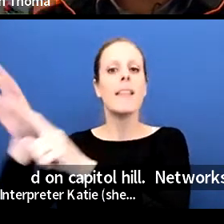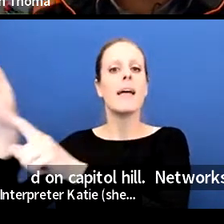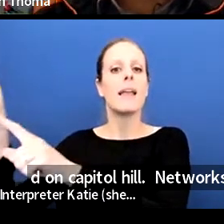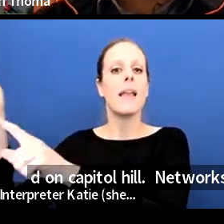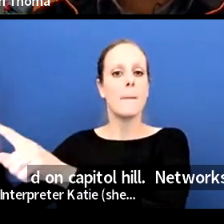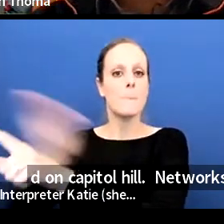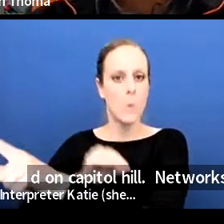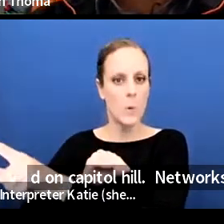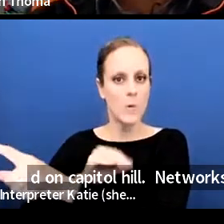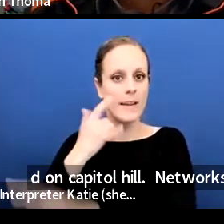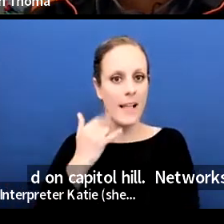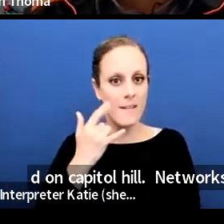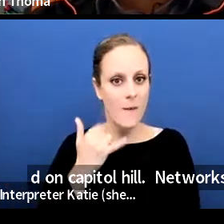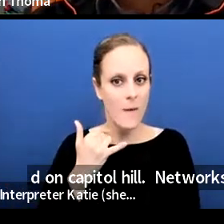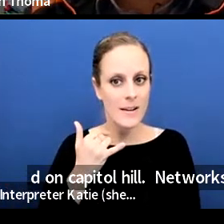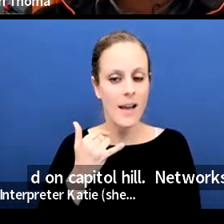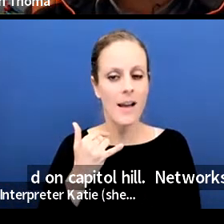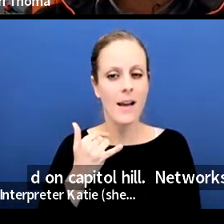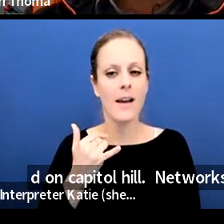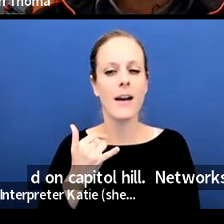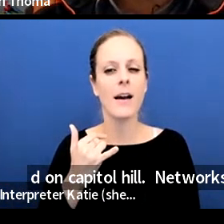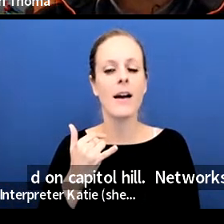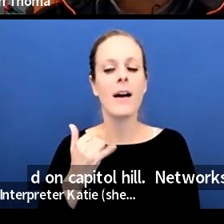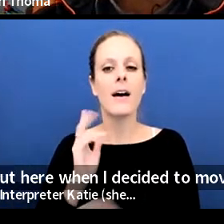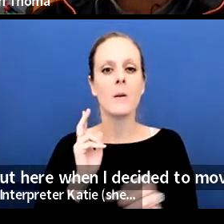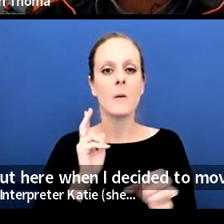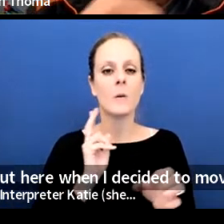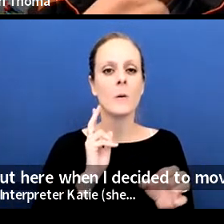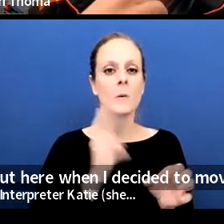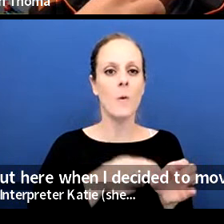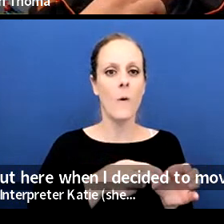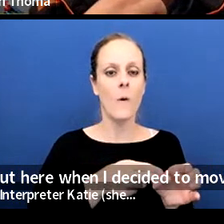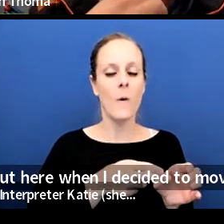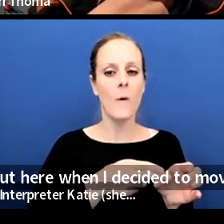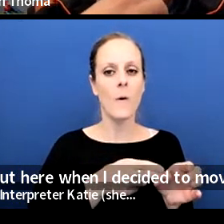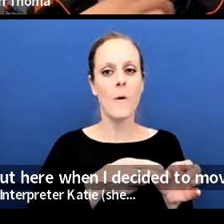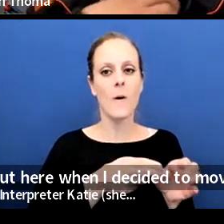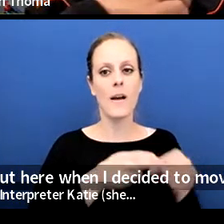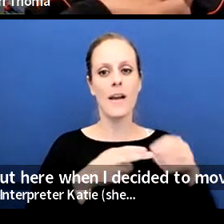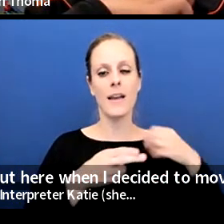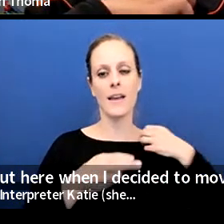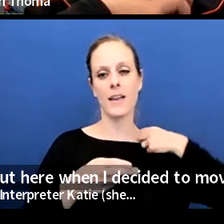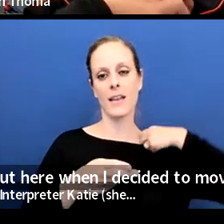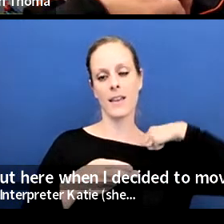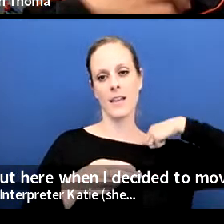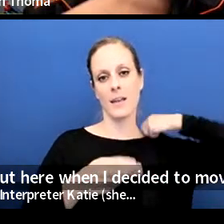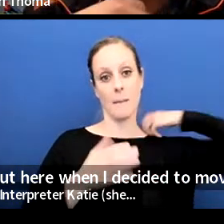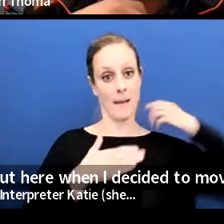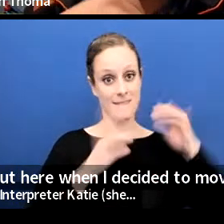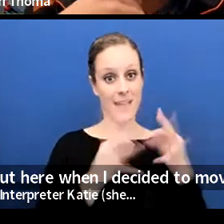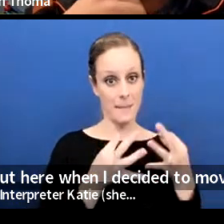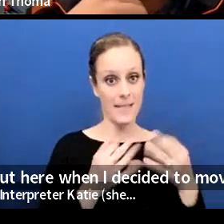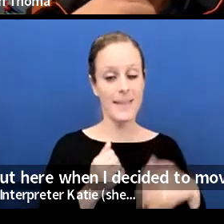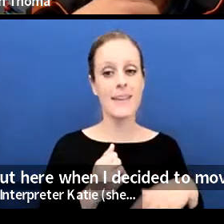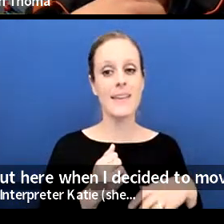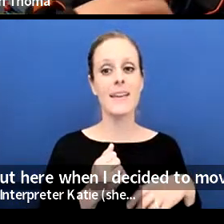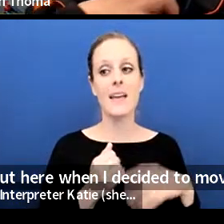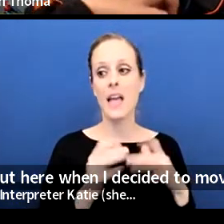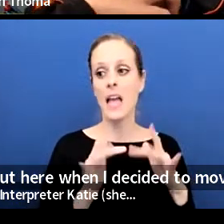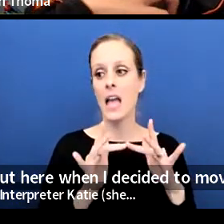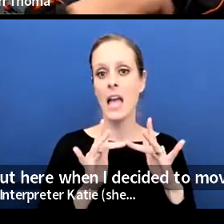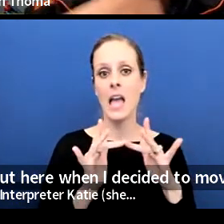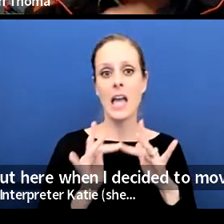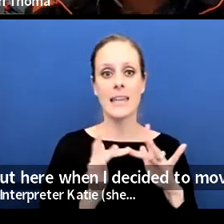to California to join my family, and networked my way